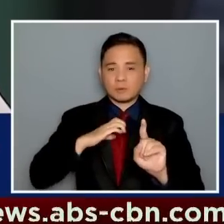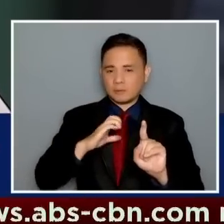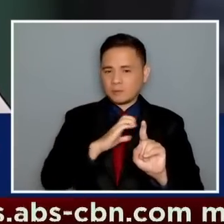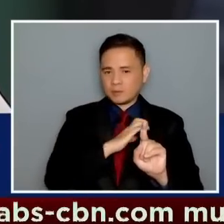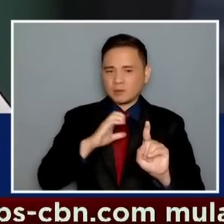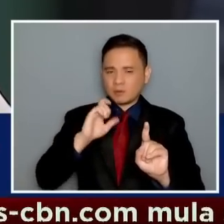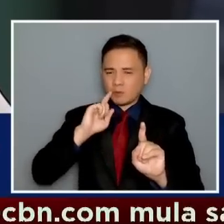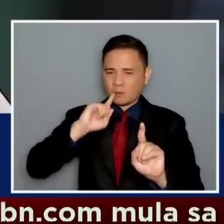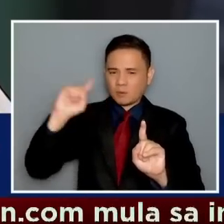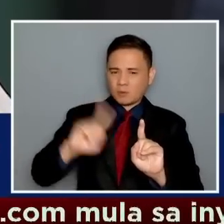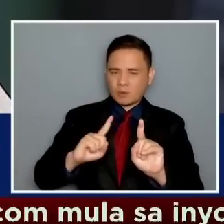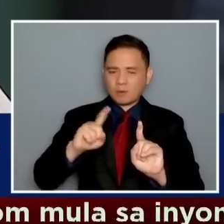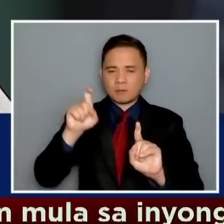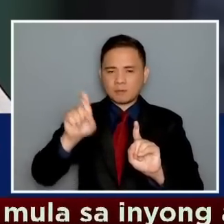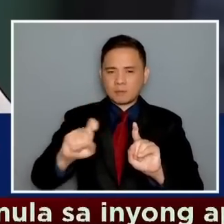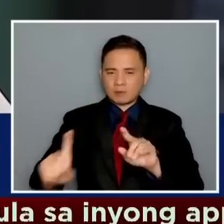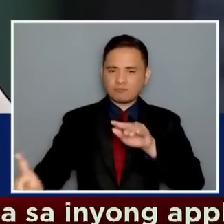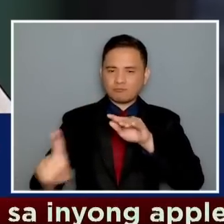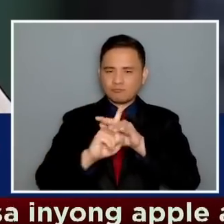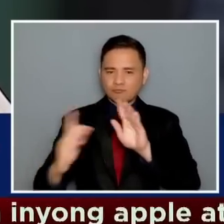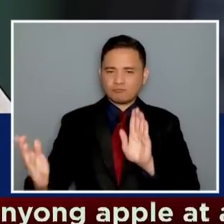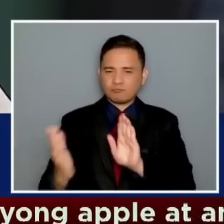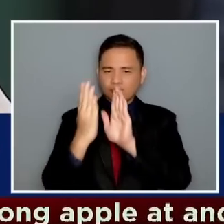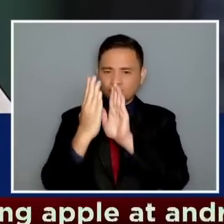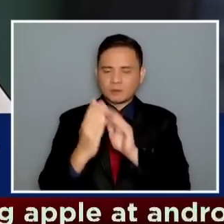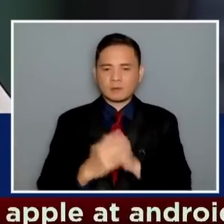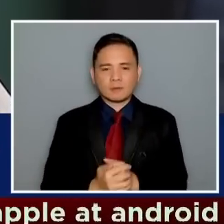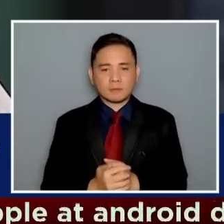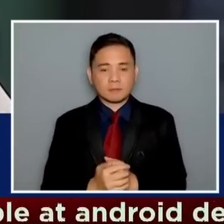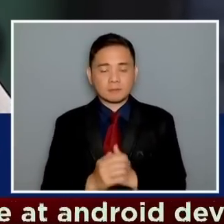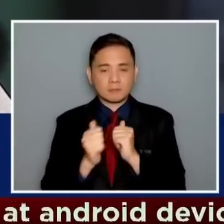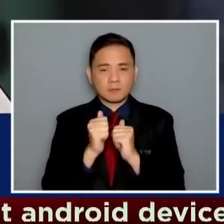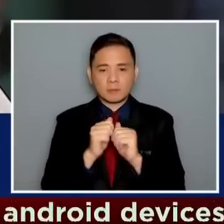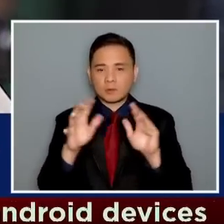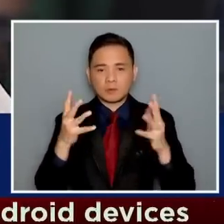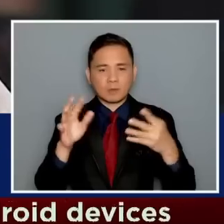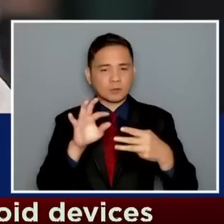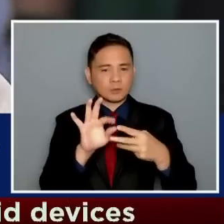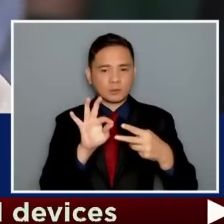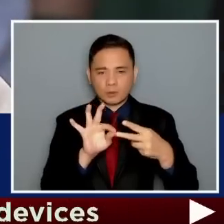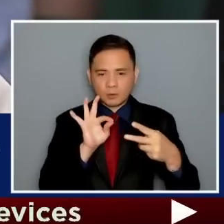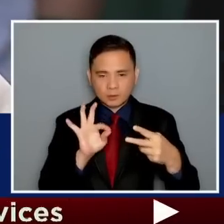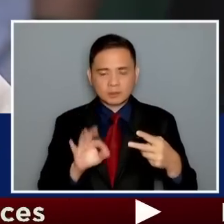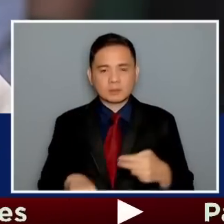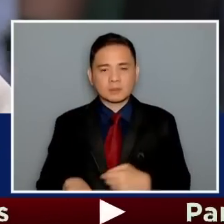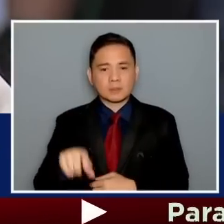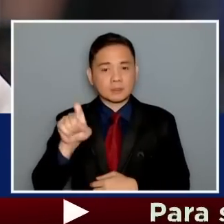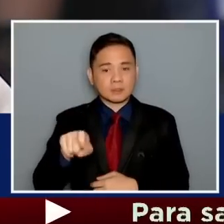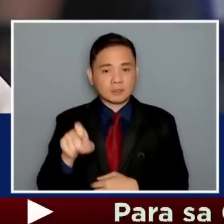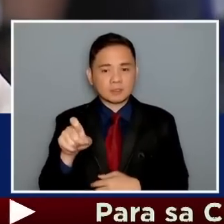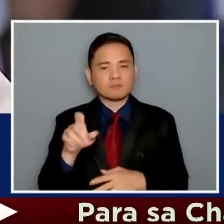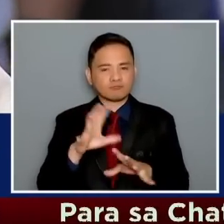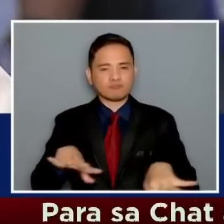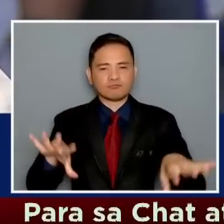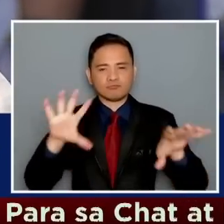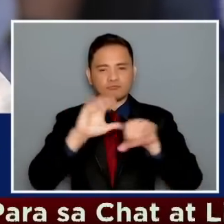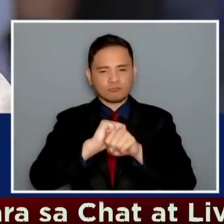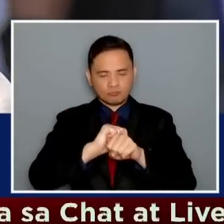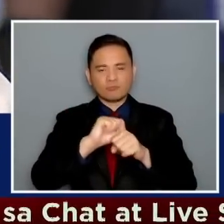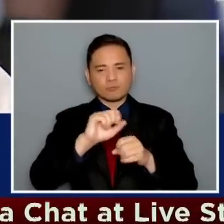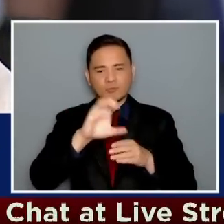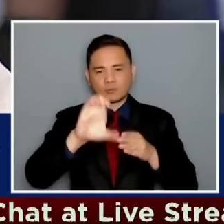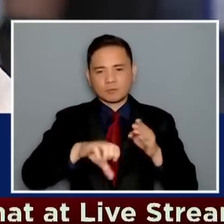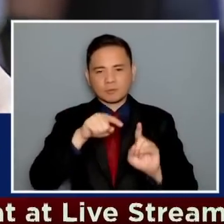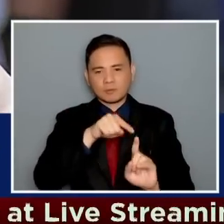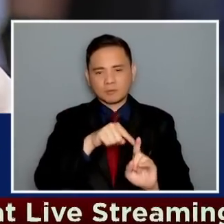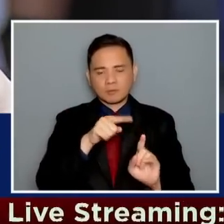the panel leaves us no choice but to wrap up the investigation in his